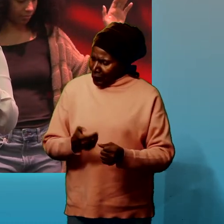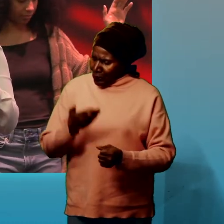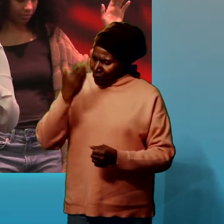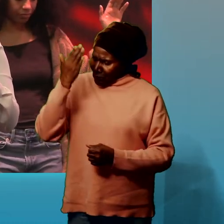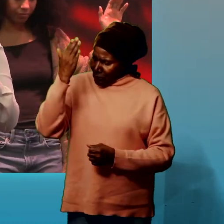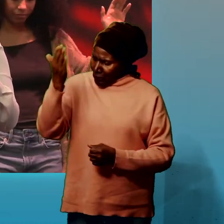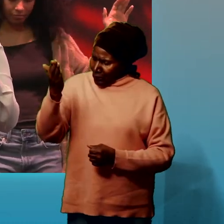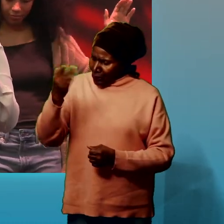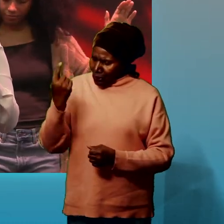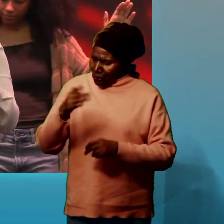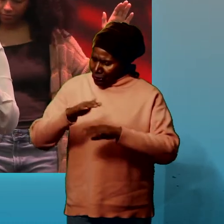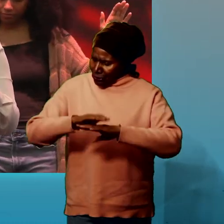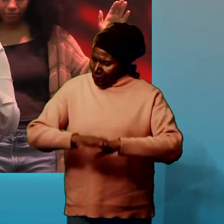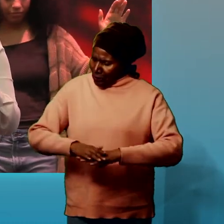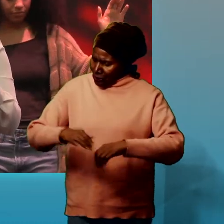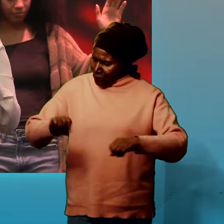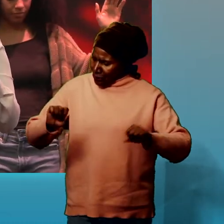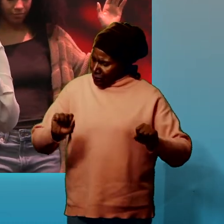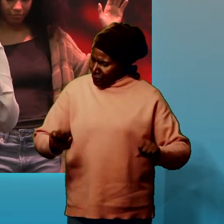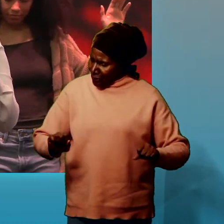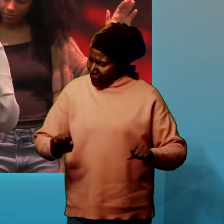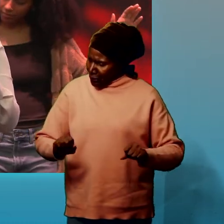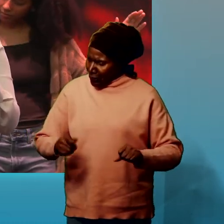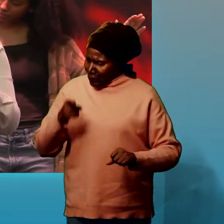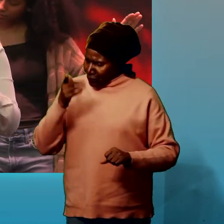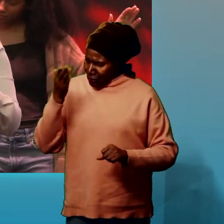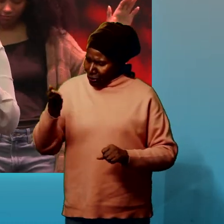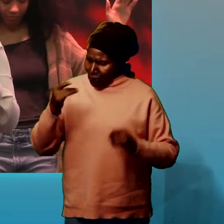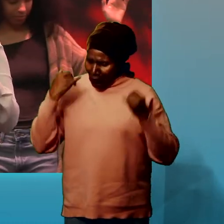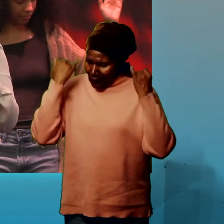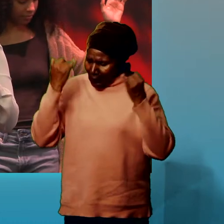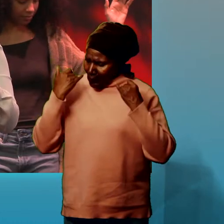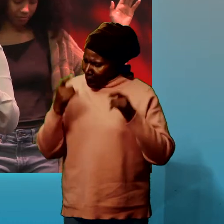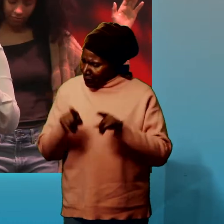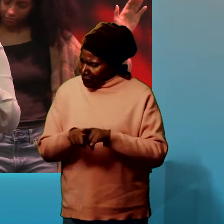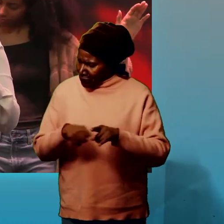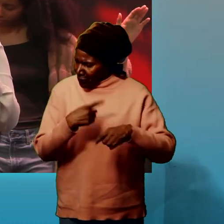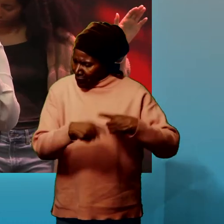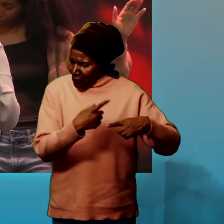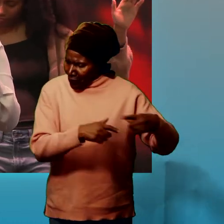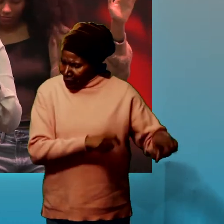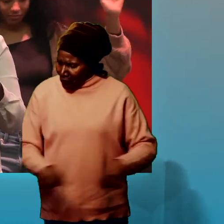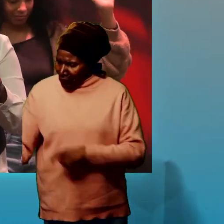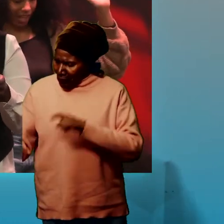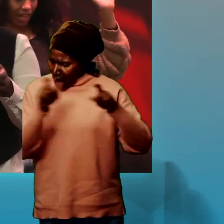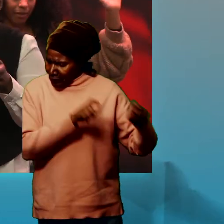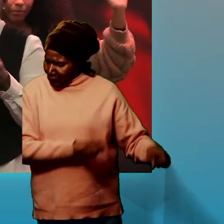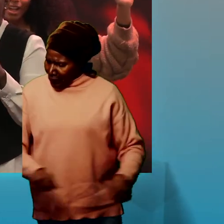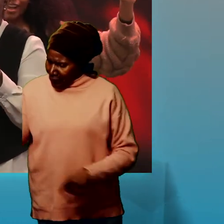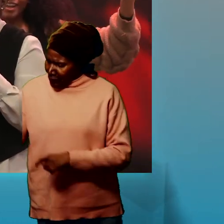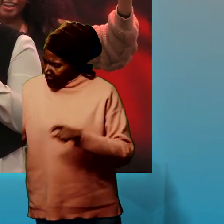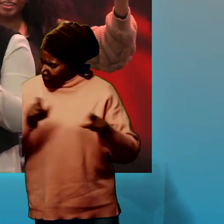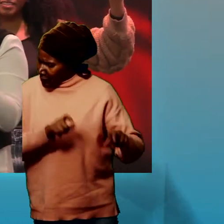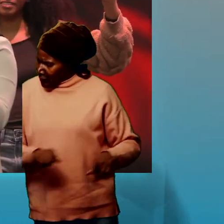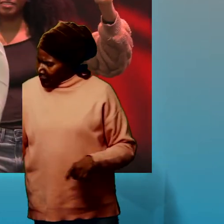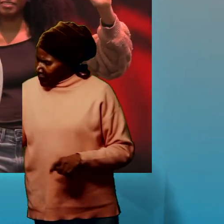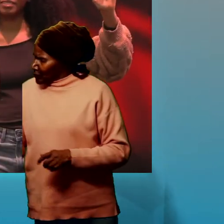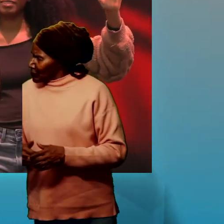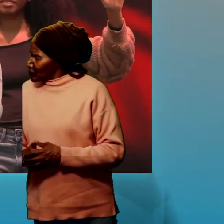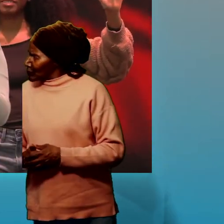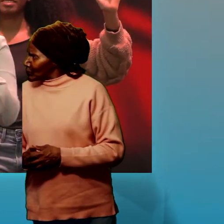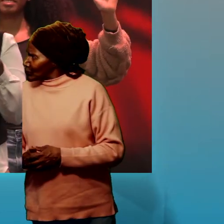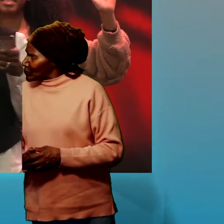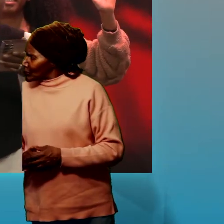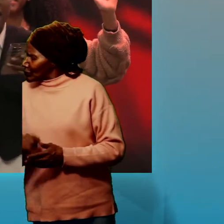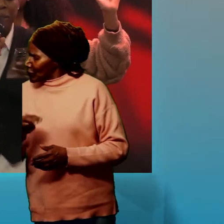him who sits on the throne and to the Lamb forever and ever." Then the four living